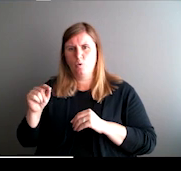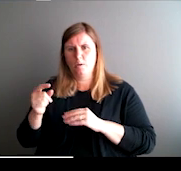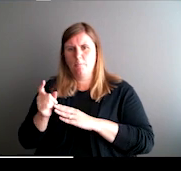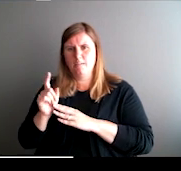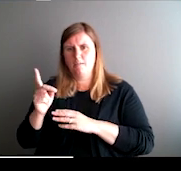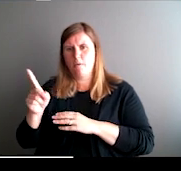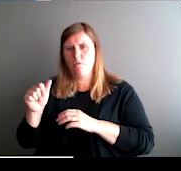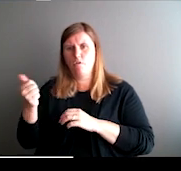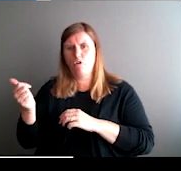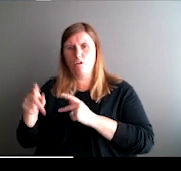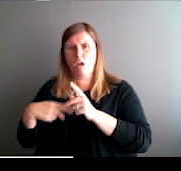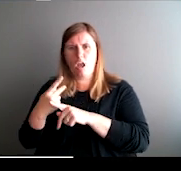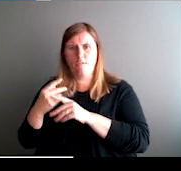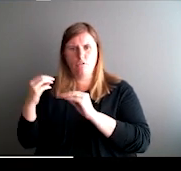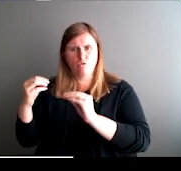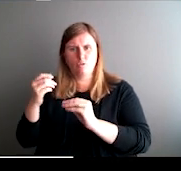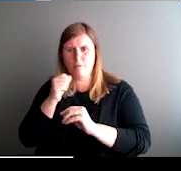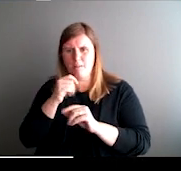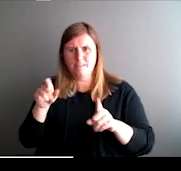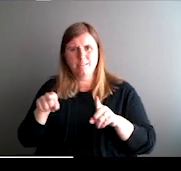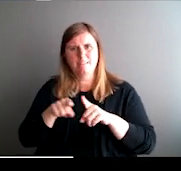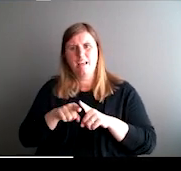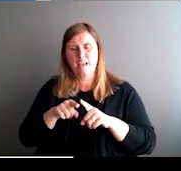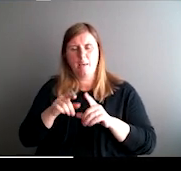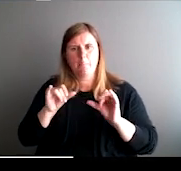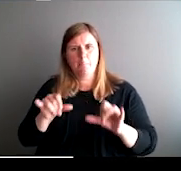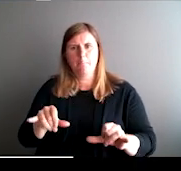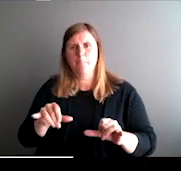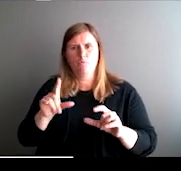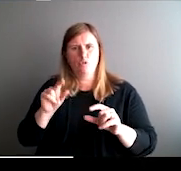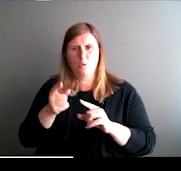some other instruction, but you're not going to stay doing the same thing.